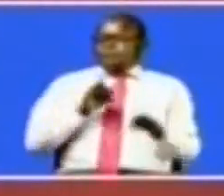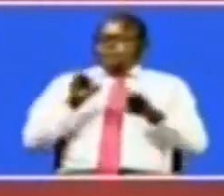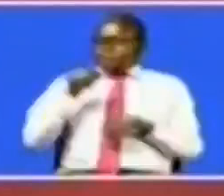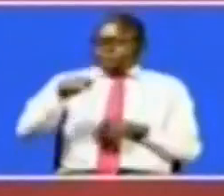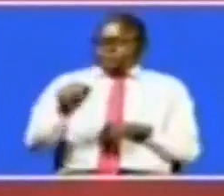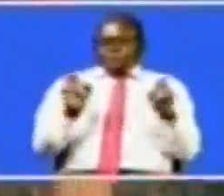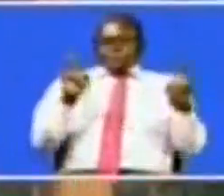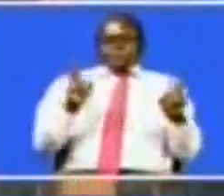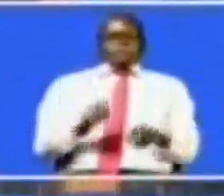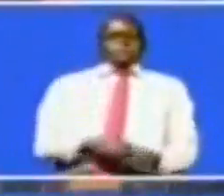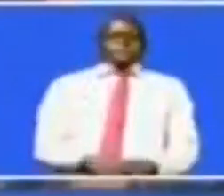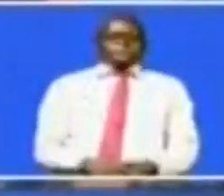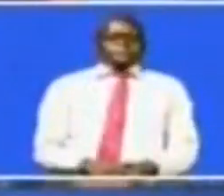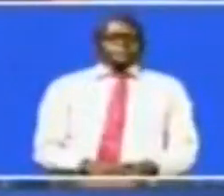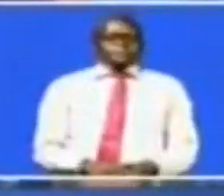explains.